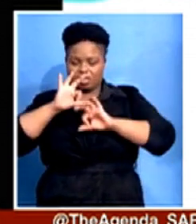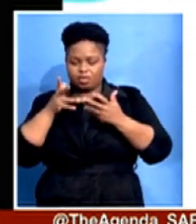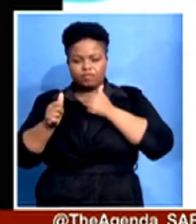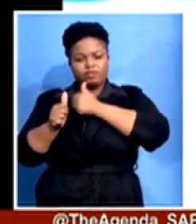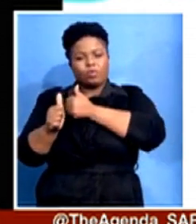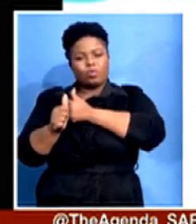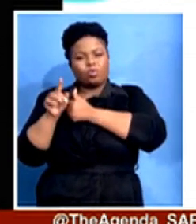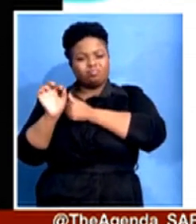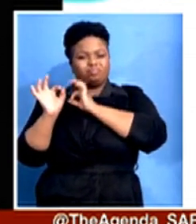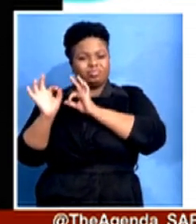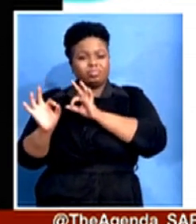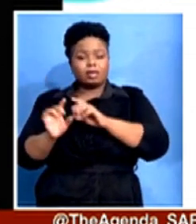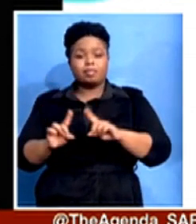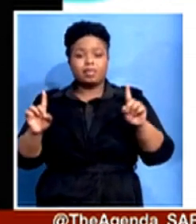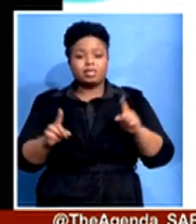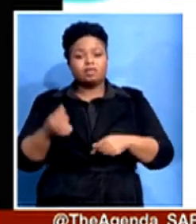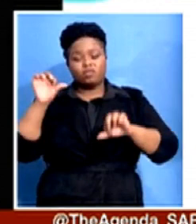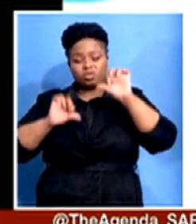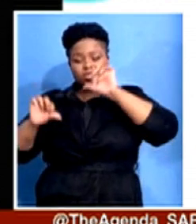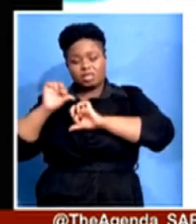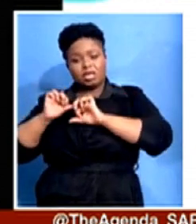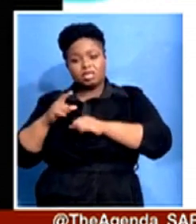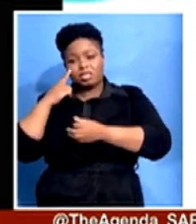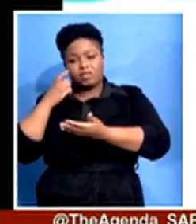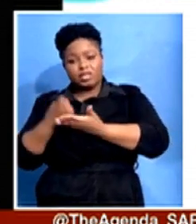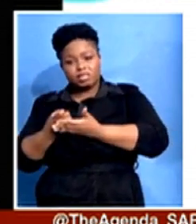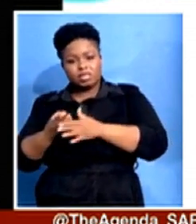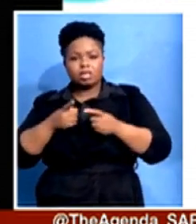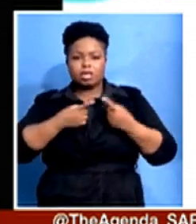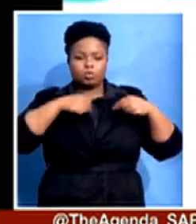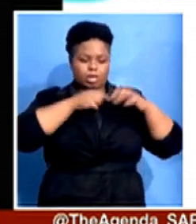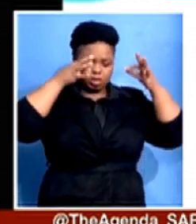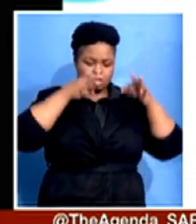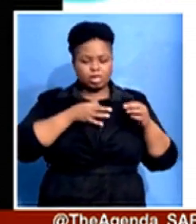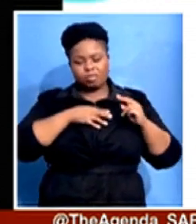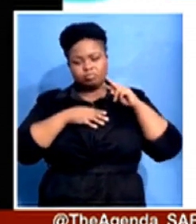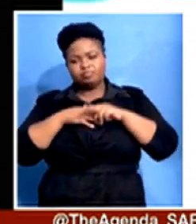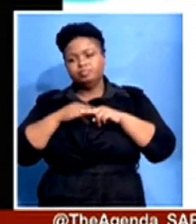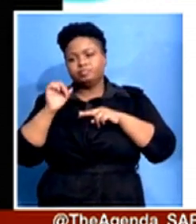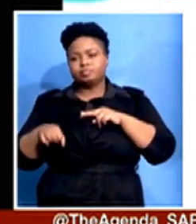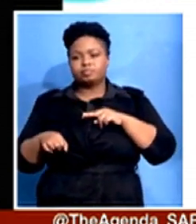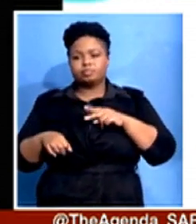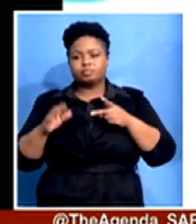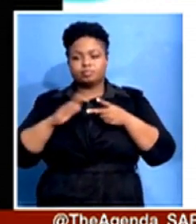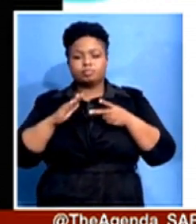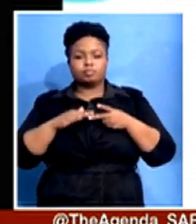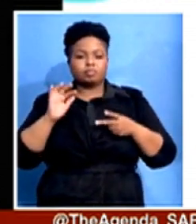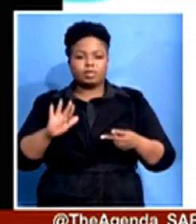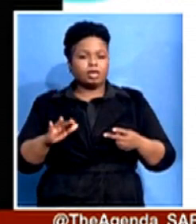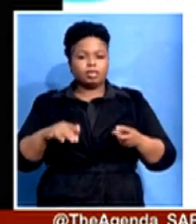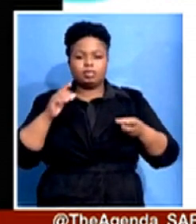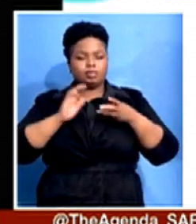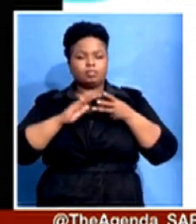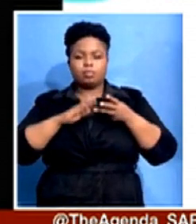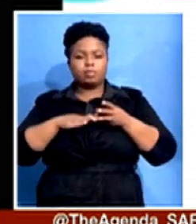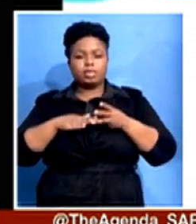science-based decisions, we leverage on the broader scientific community in the country. As I've indicated, we worked